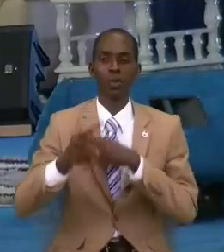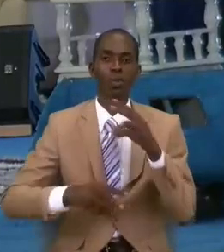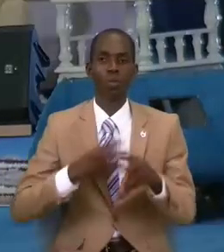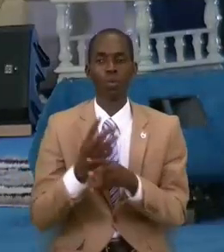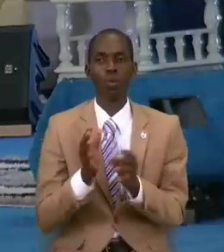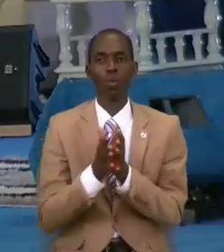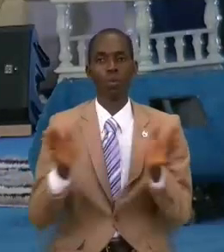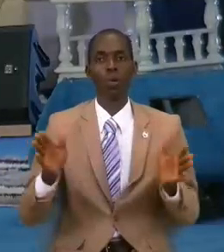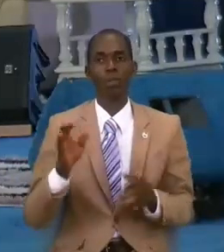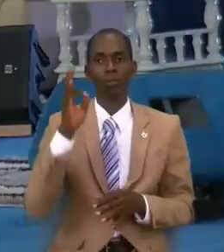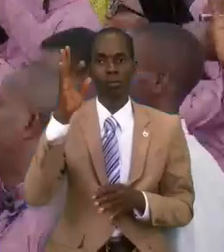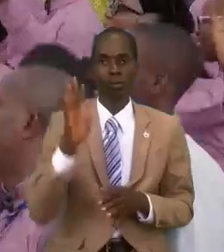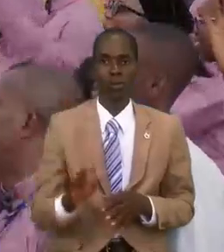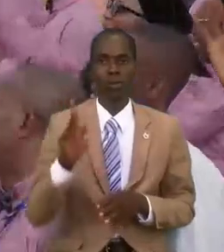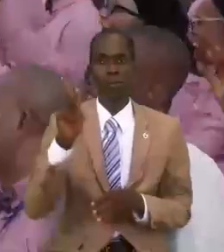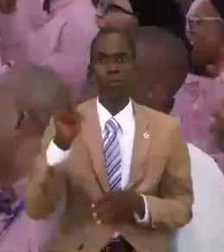Praise the Lord.